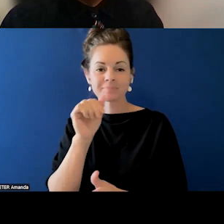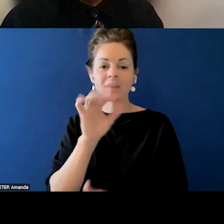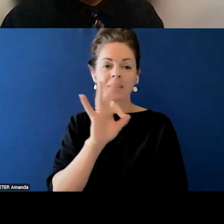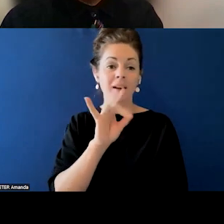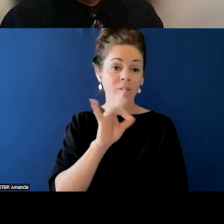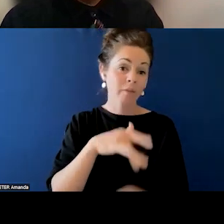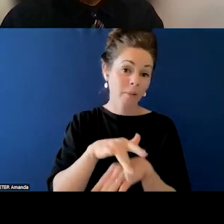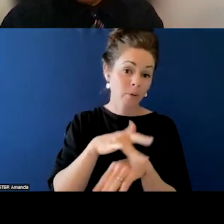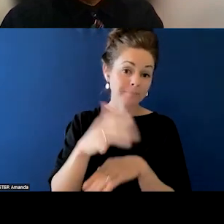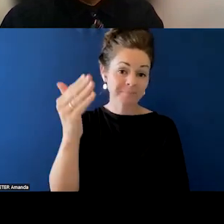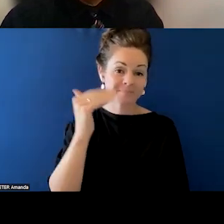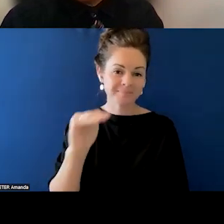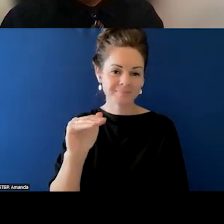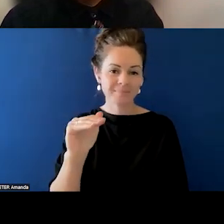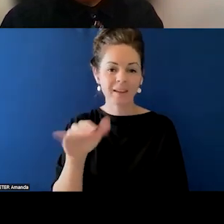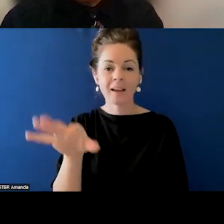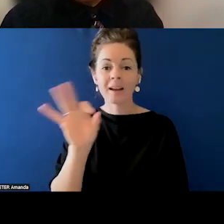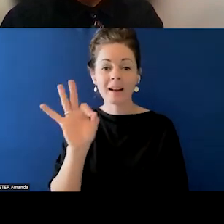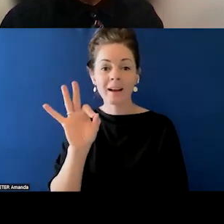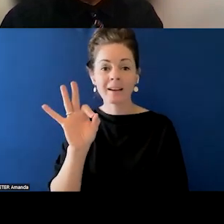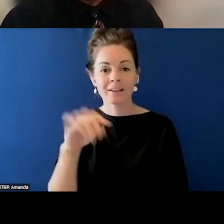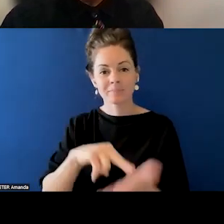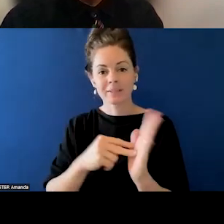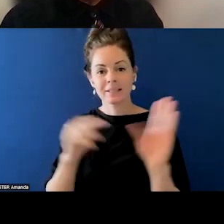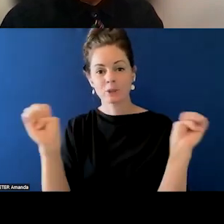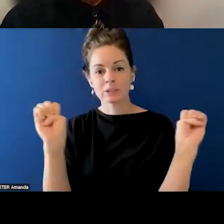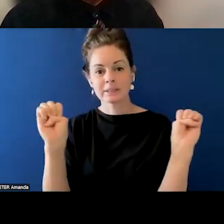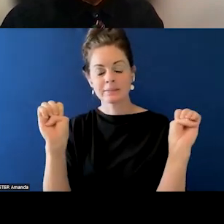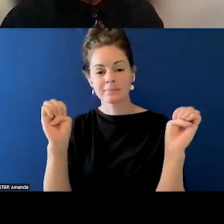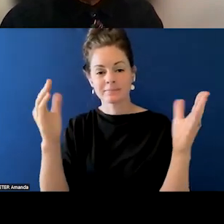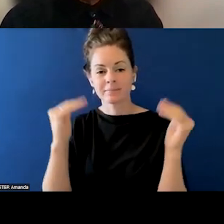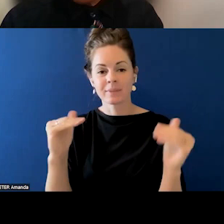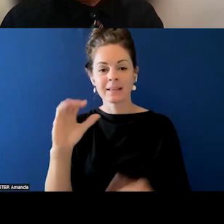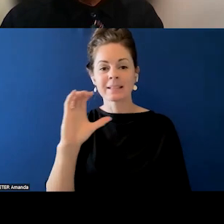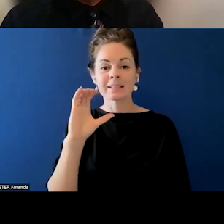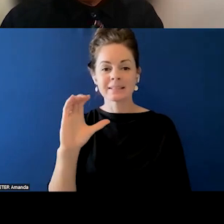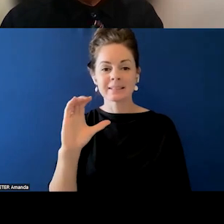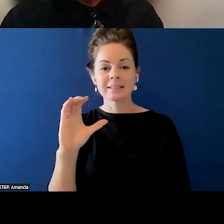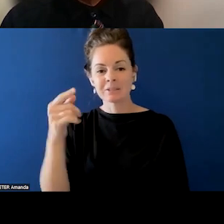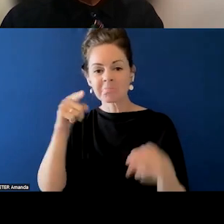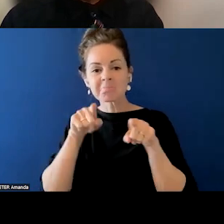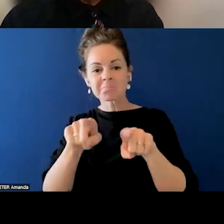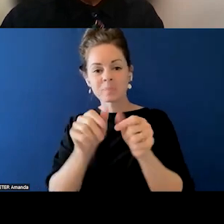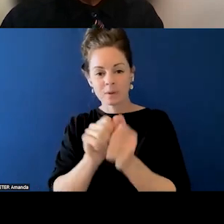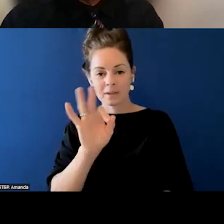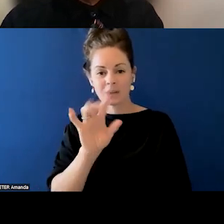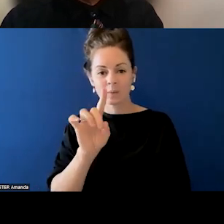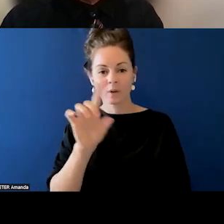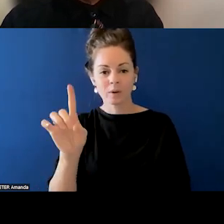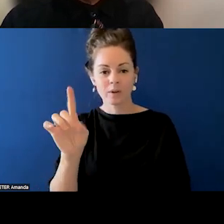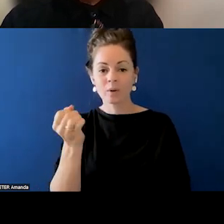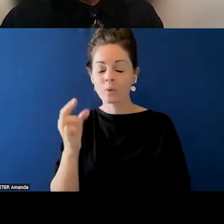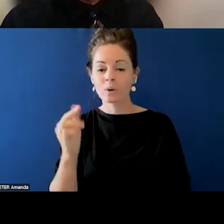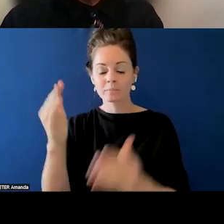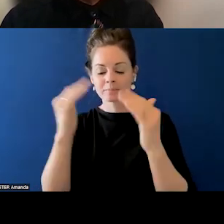available; B, 9 indicates emergency; C, parallelism with 911; or D, all